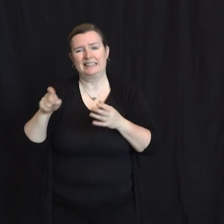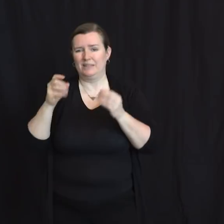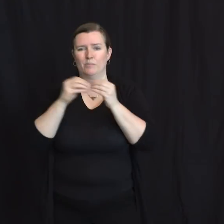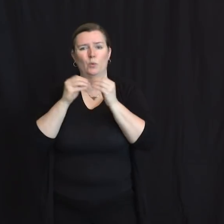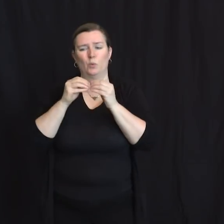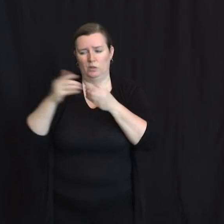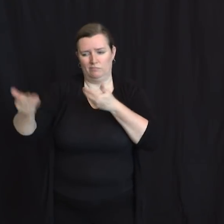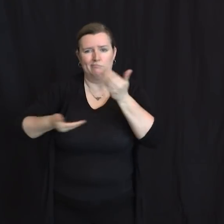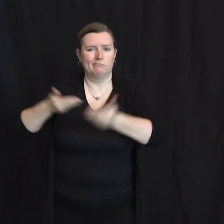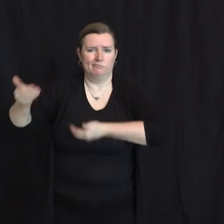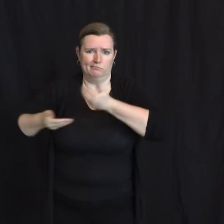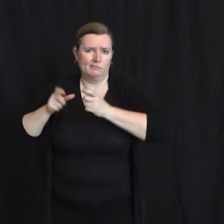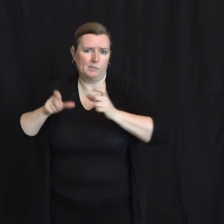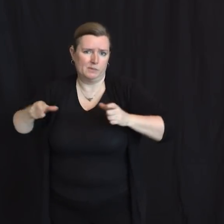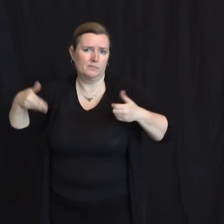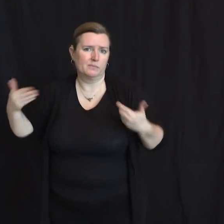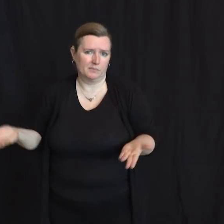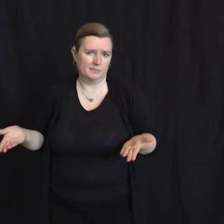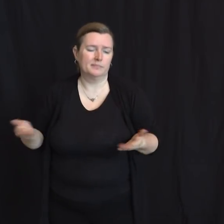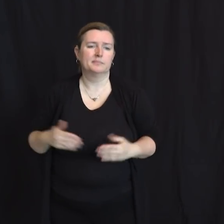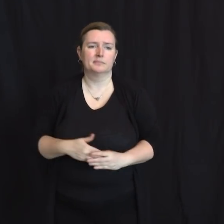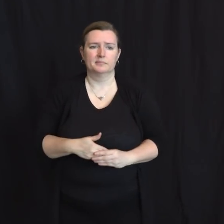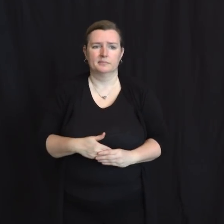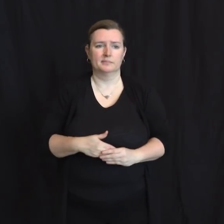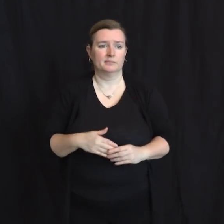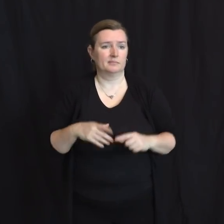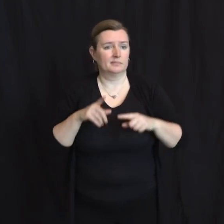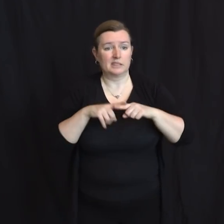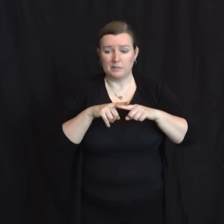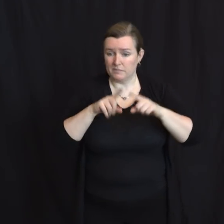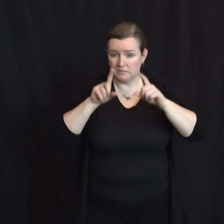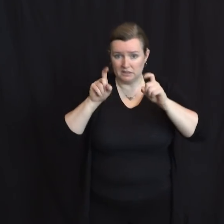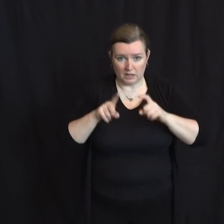credibly with the results that we're getting.